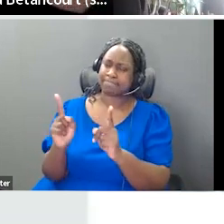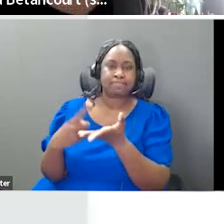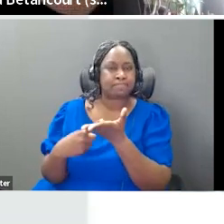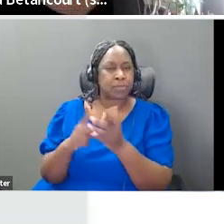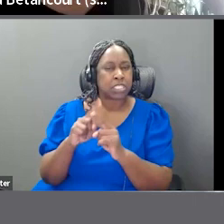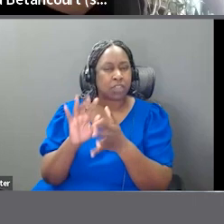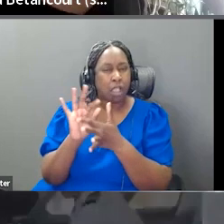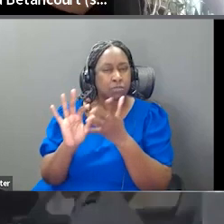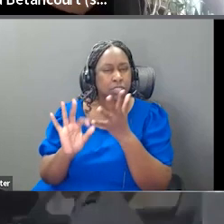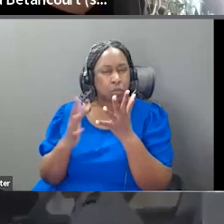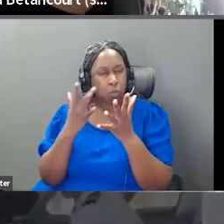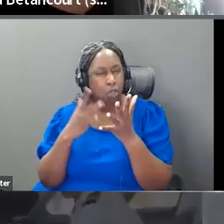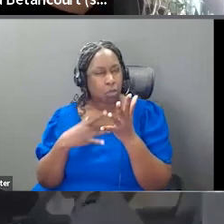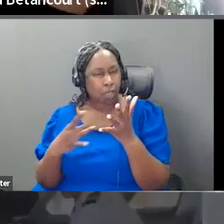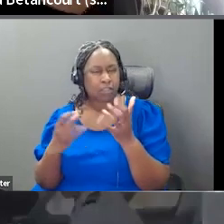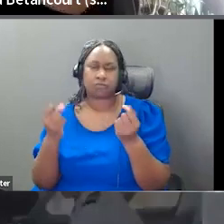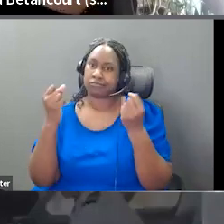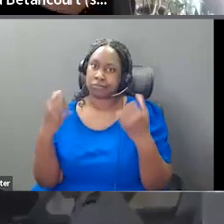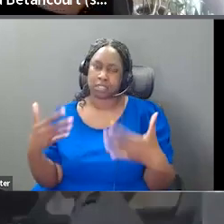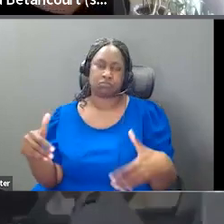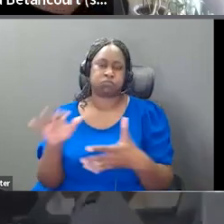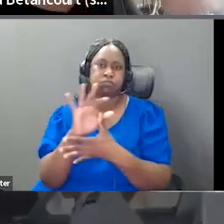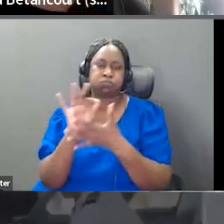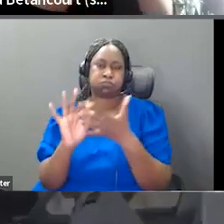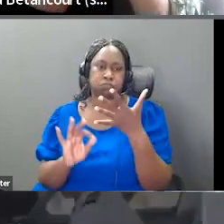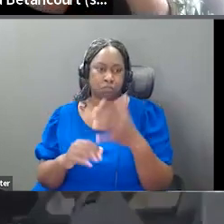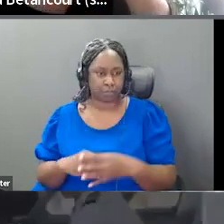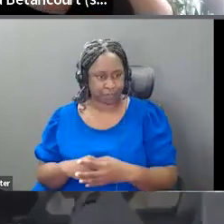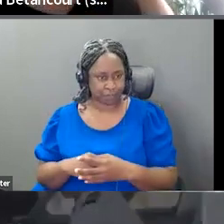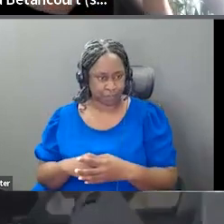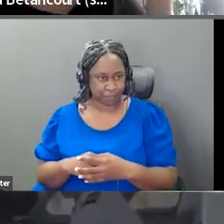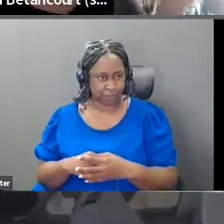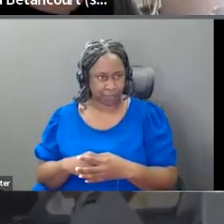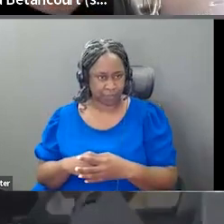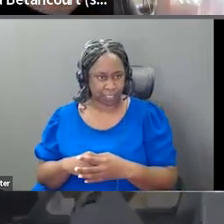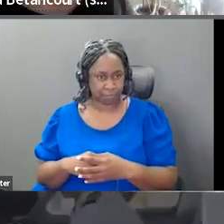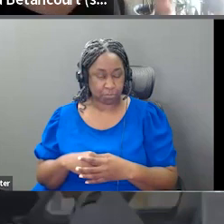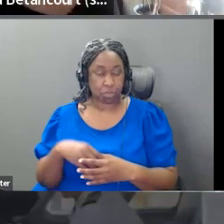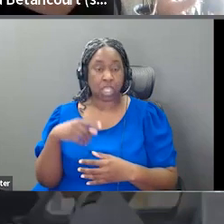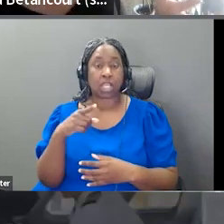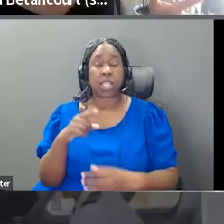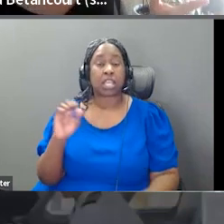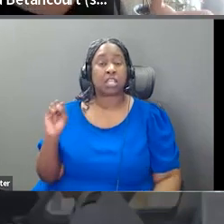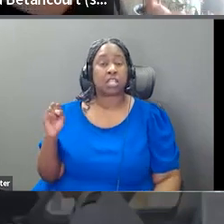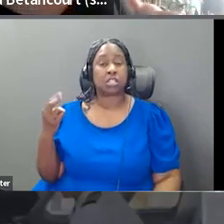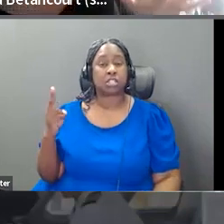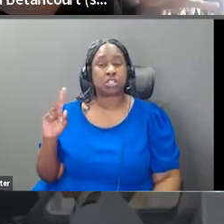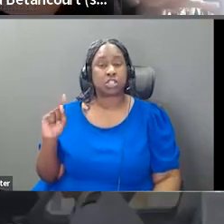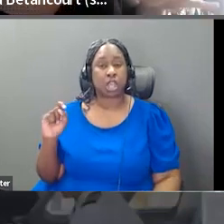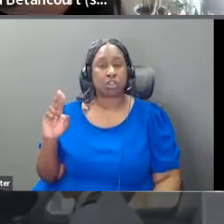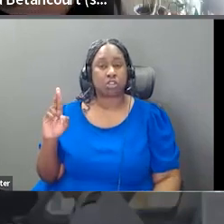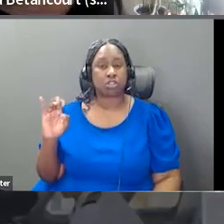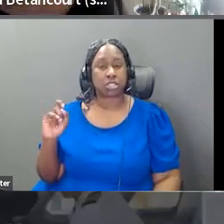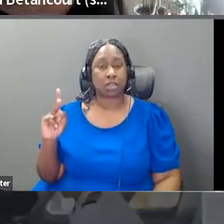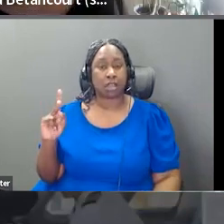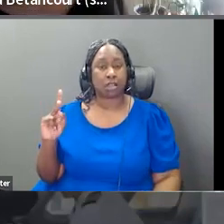choose from. So this is a photo of Shutterstock, which is a different stock photo site. They're